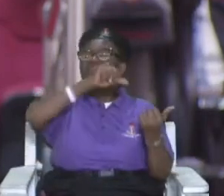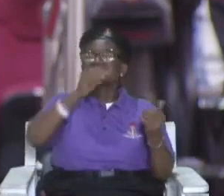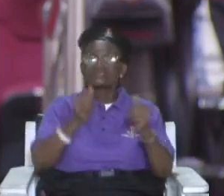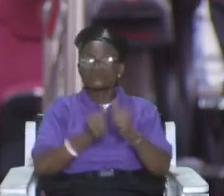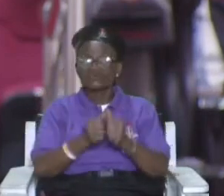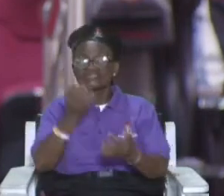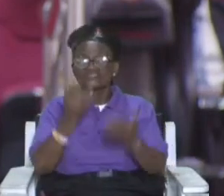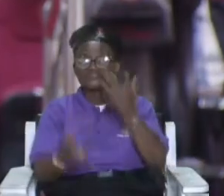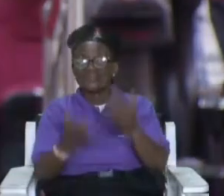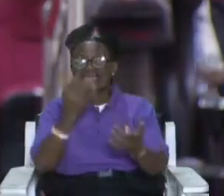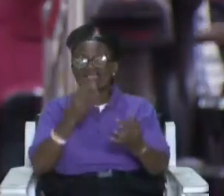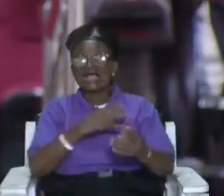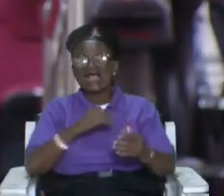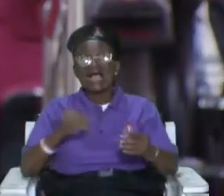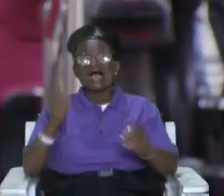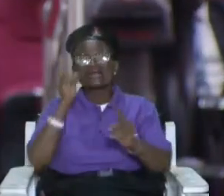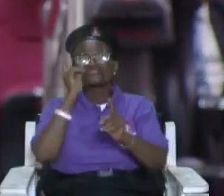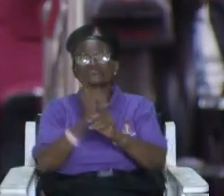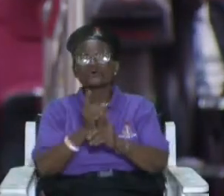And just like